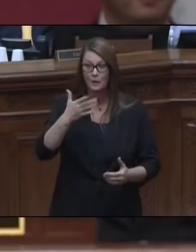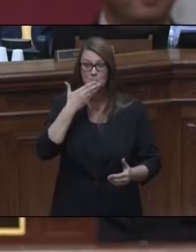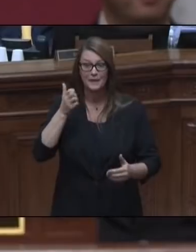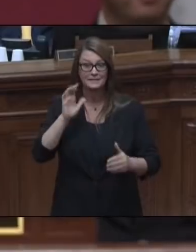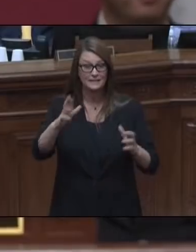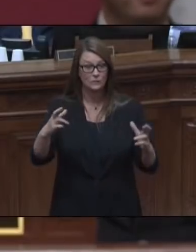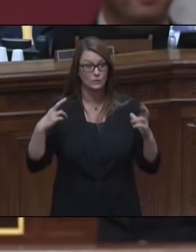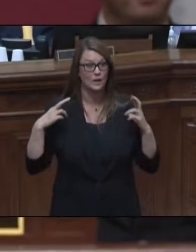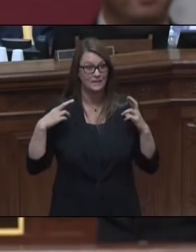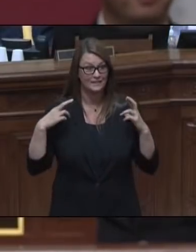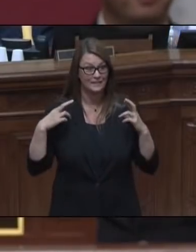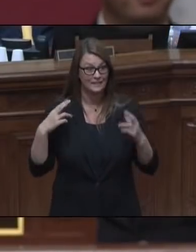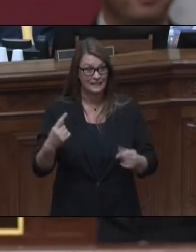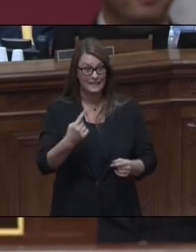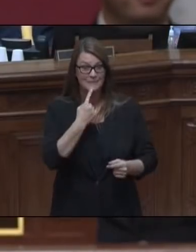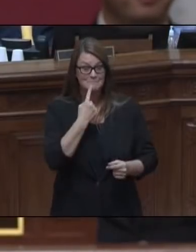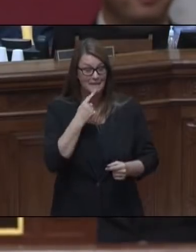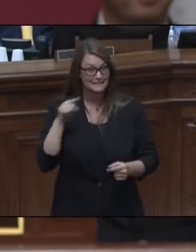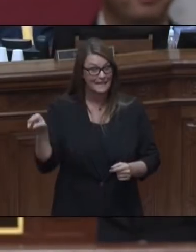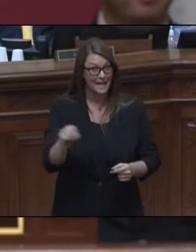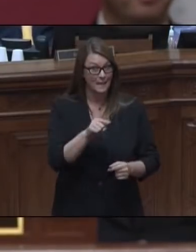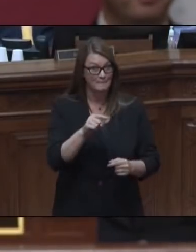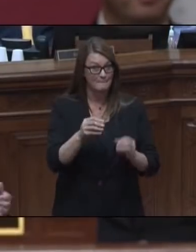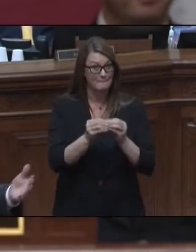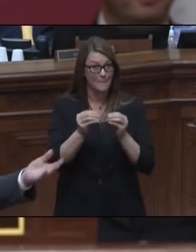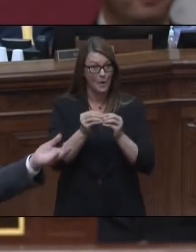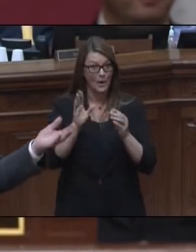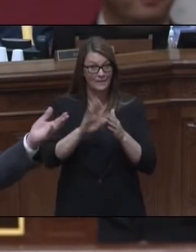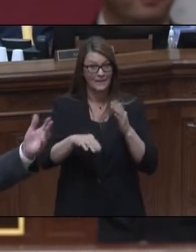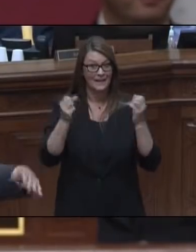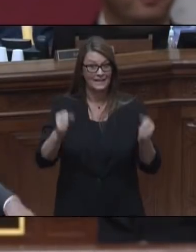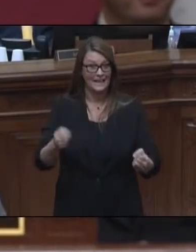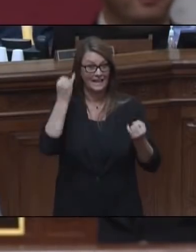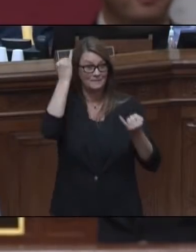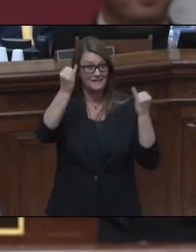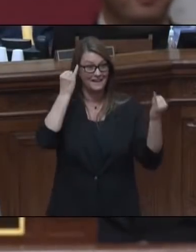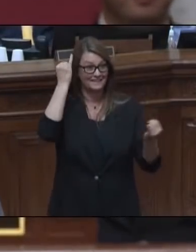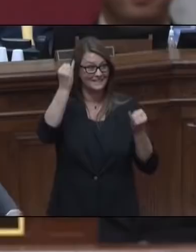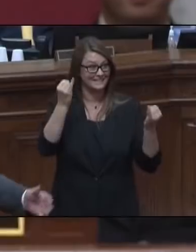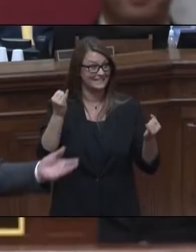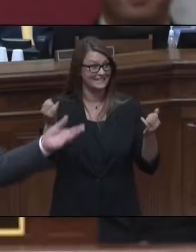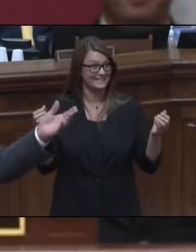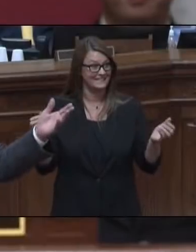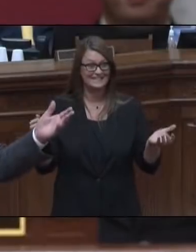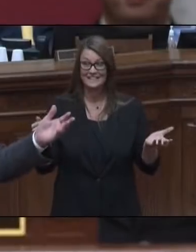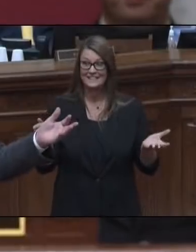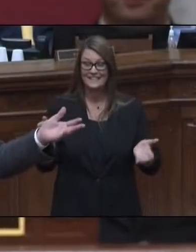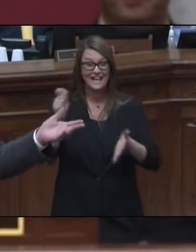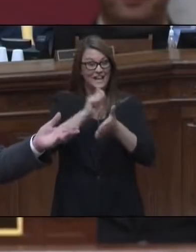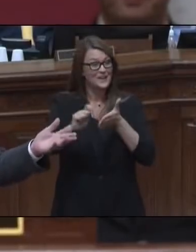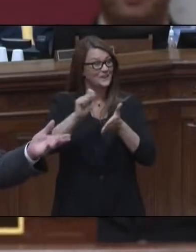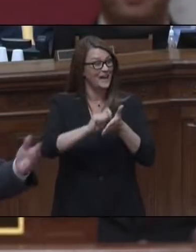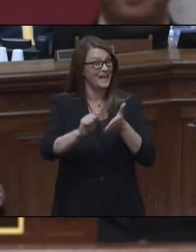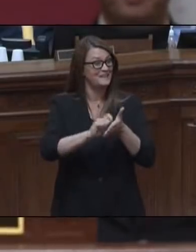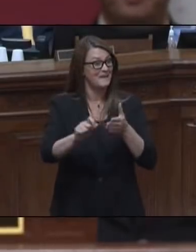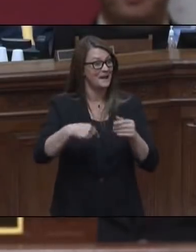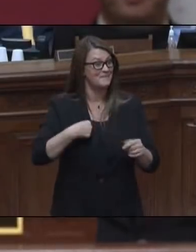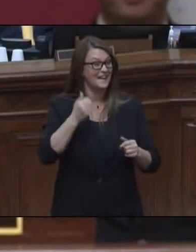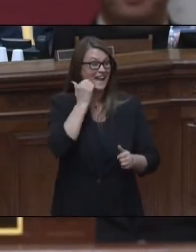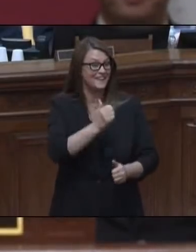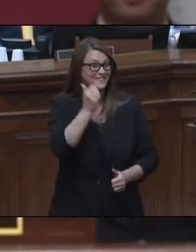we're going to miss him more than you can ever imagine. And by me saying this now, none of y'all have anything to worry about. He'll write about me every day